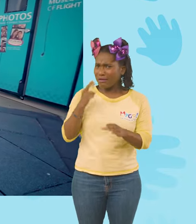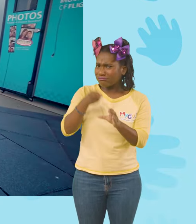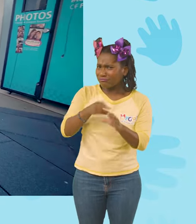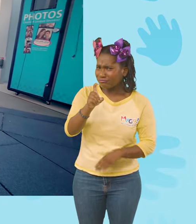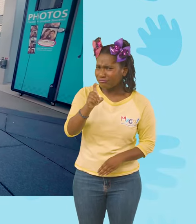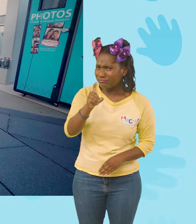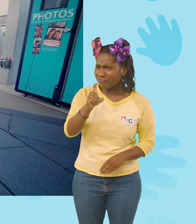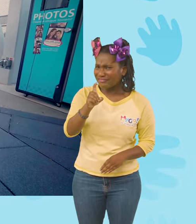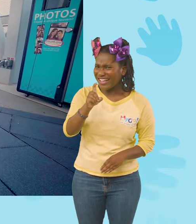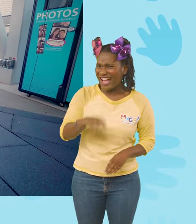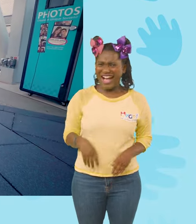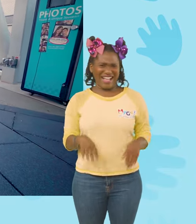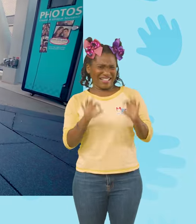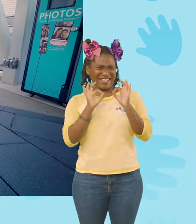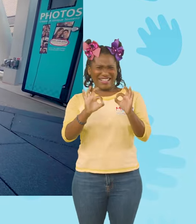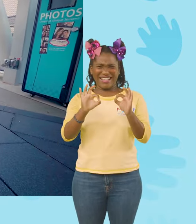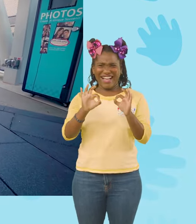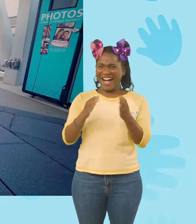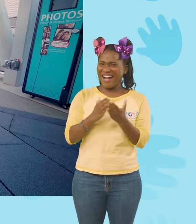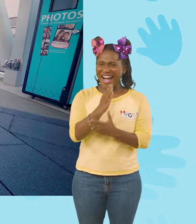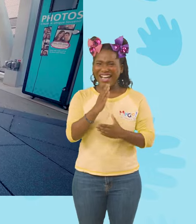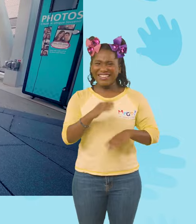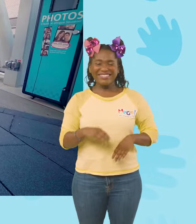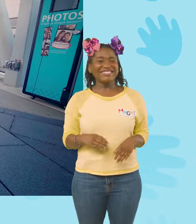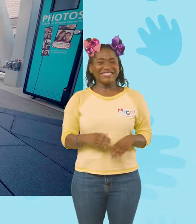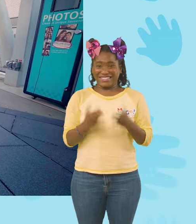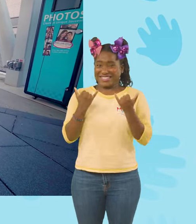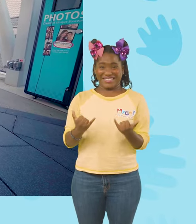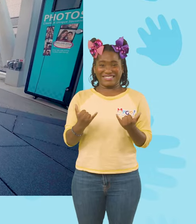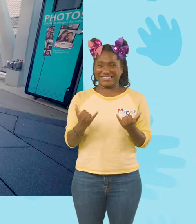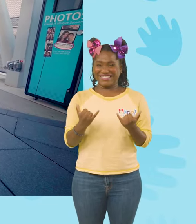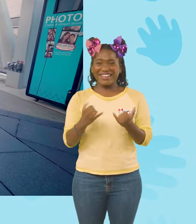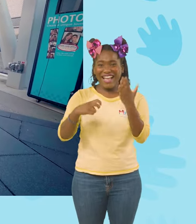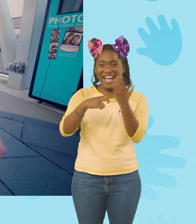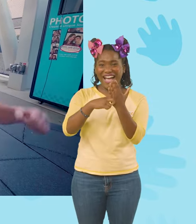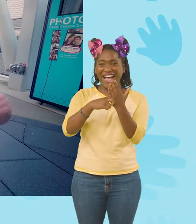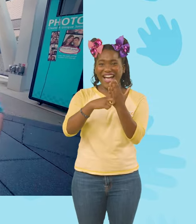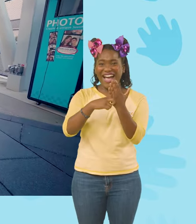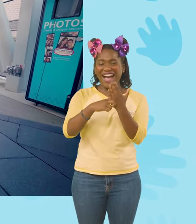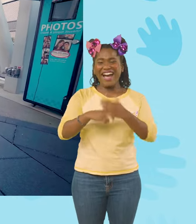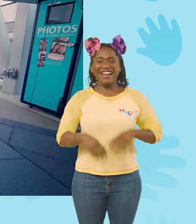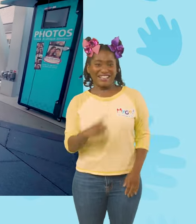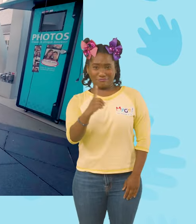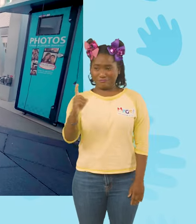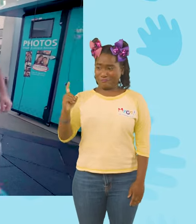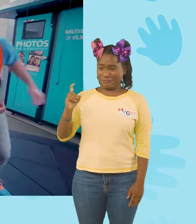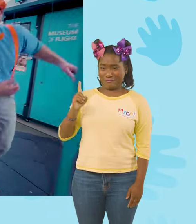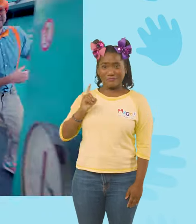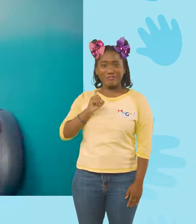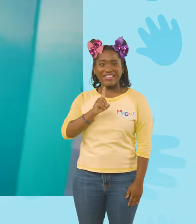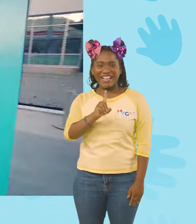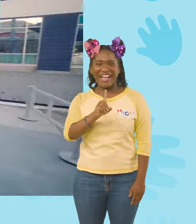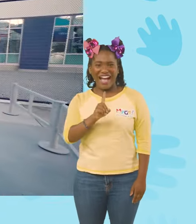if I come? Perfect, all right. There we go. Now I have a ticket too. Okay, let me come